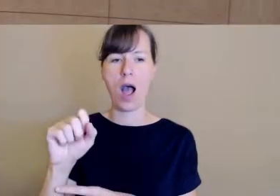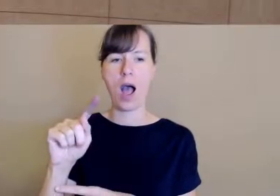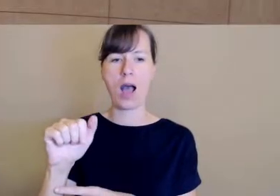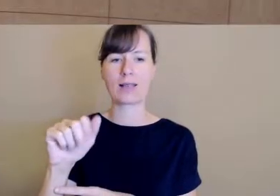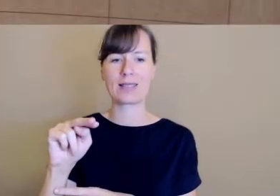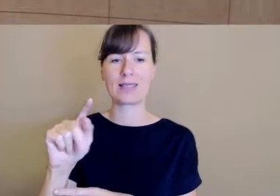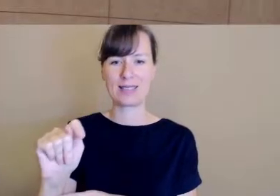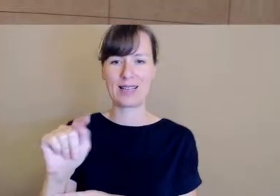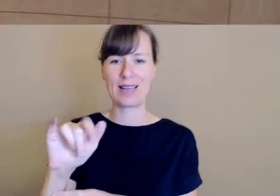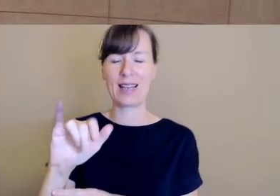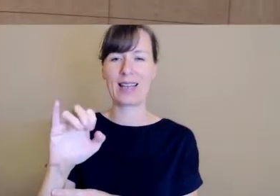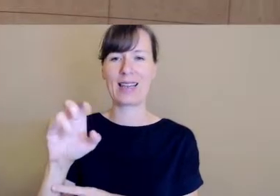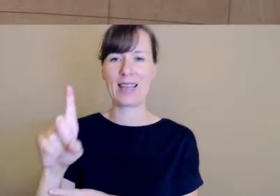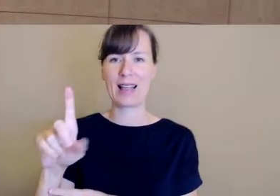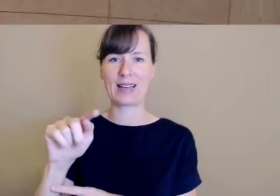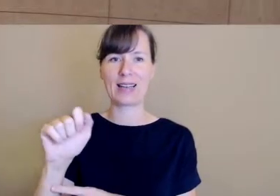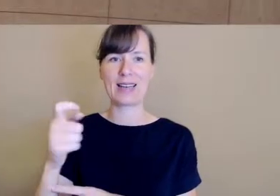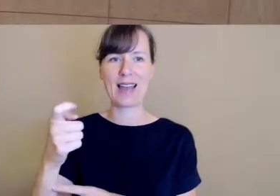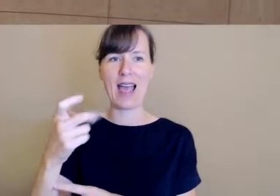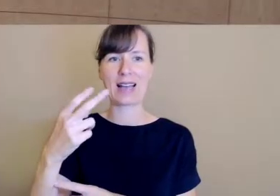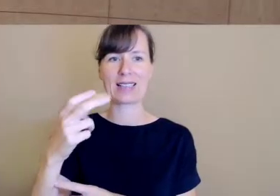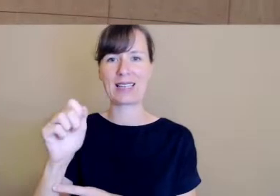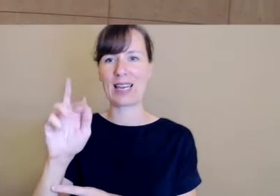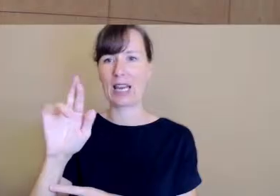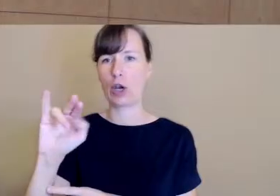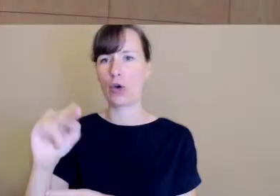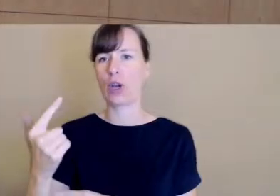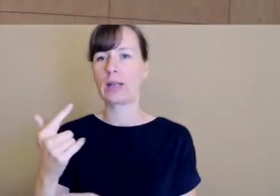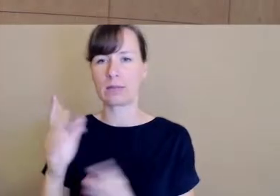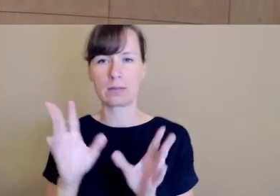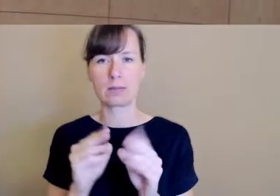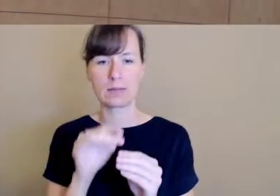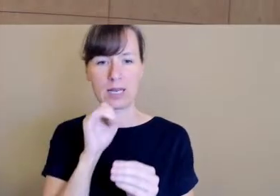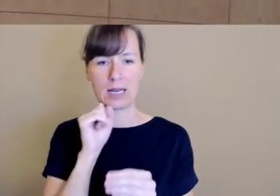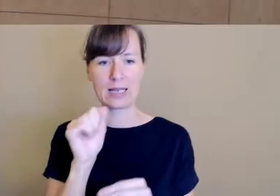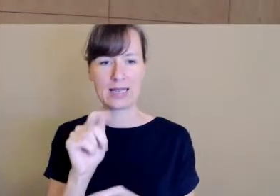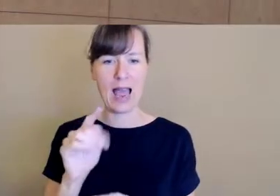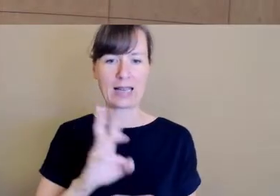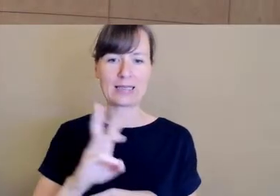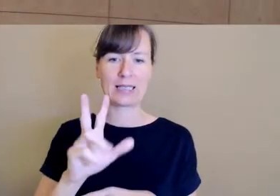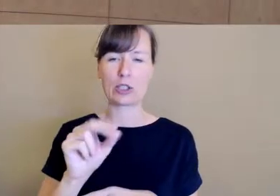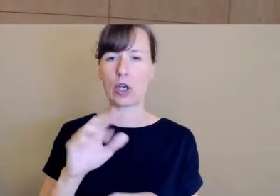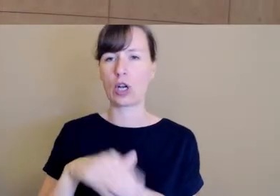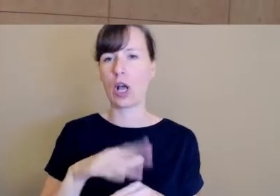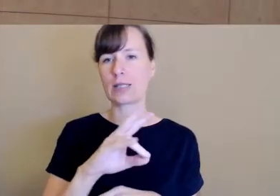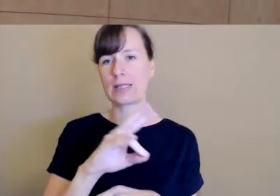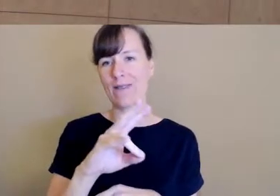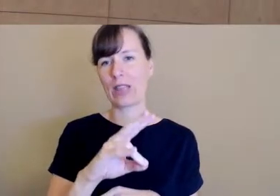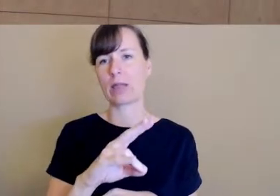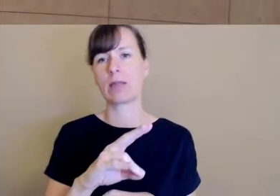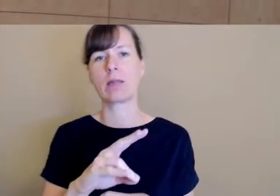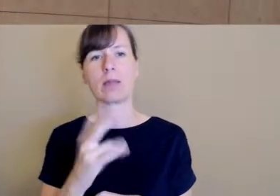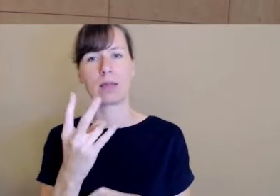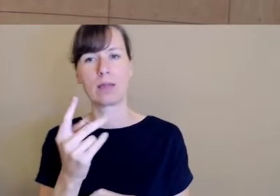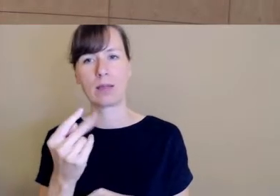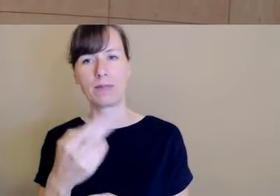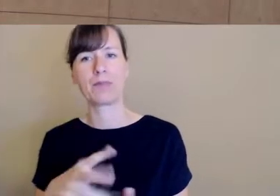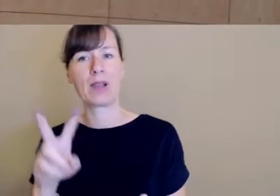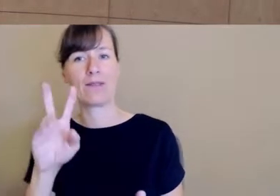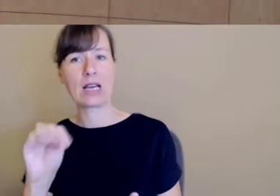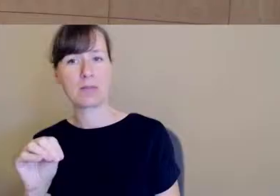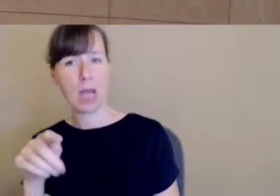tax hearing is 6:30 on the 7th. Vice Mayor. Two things that I have outstanding. One is whether